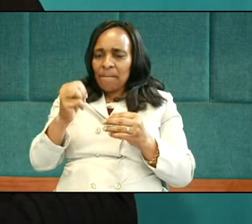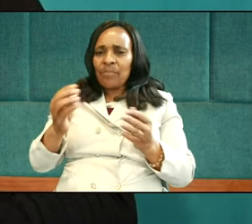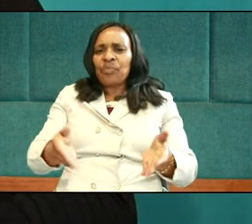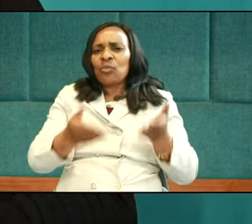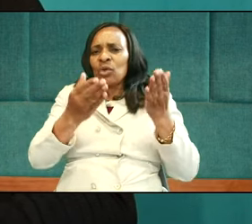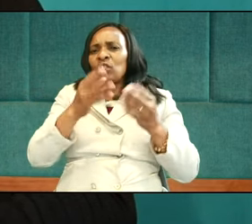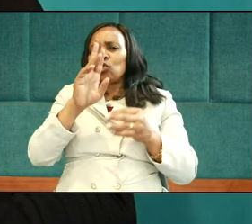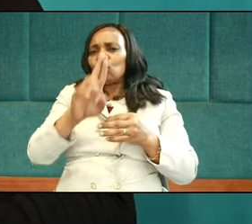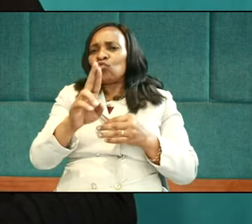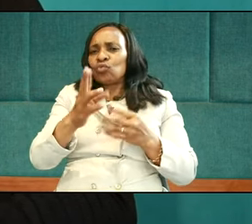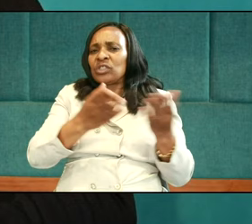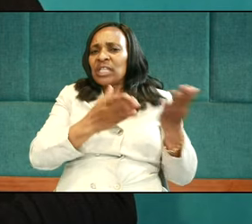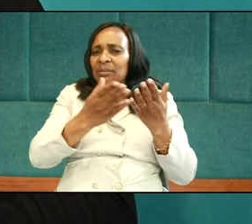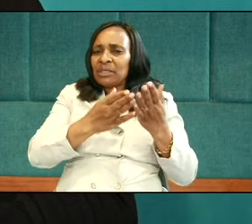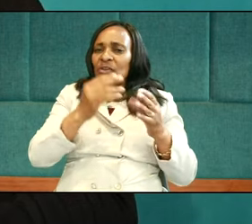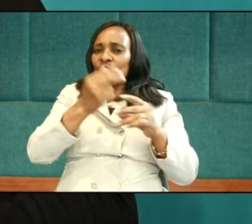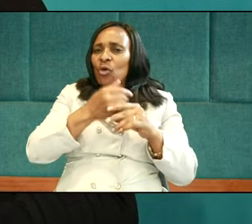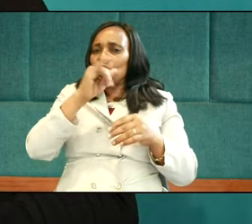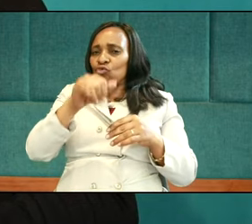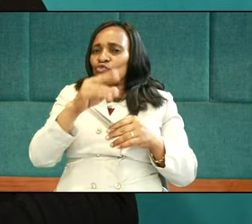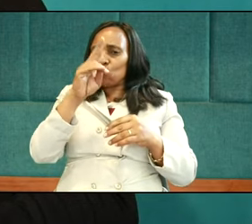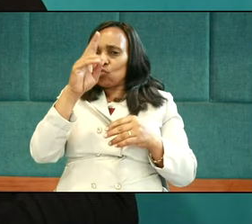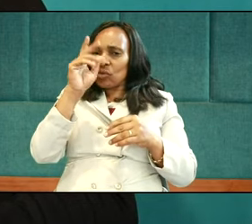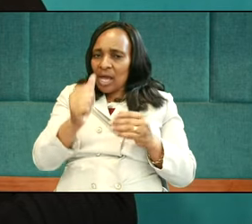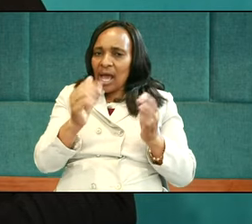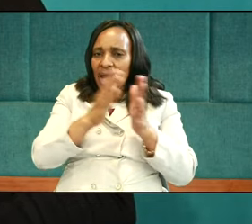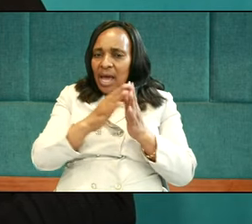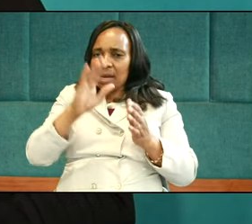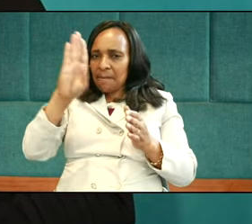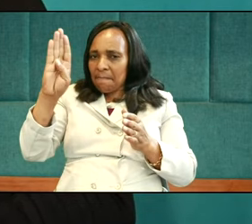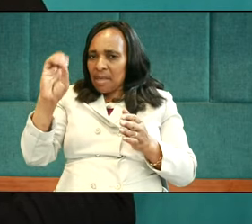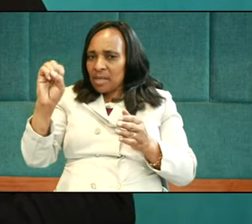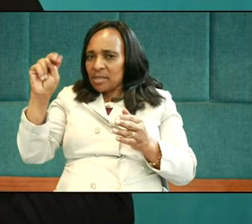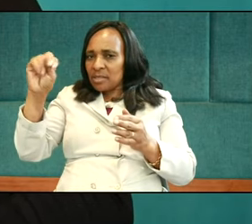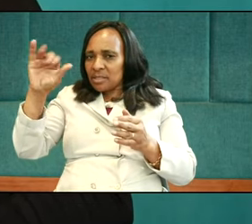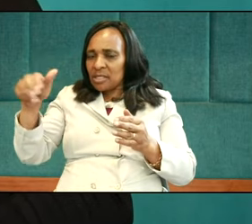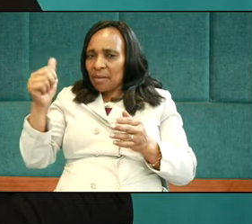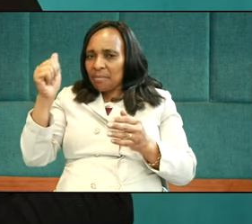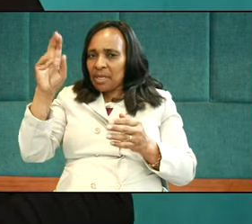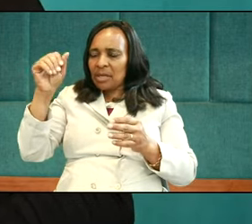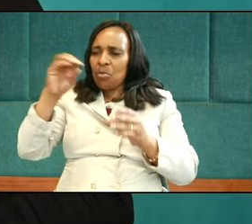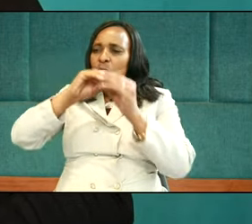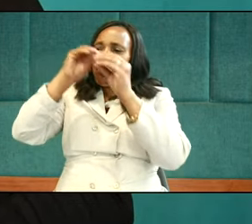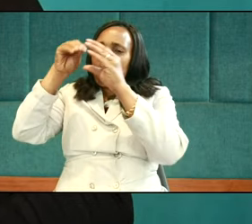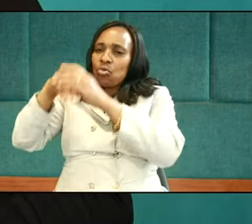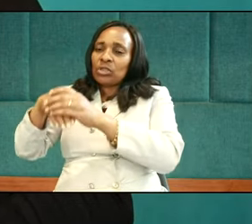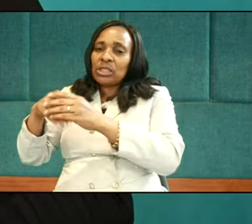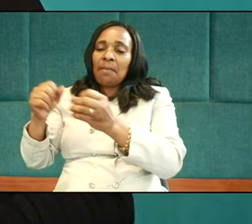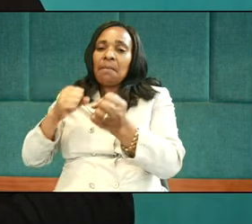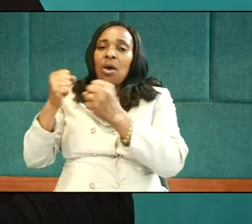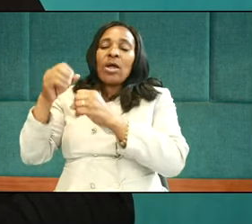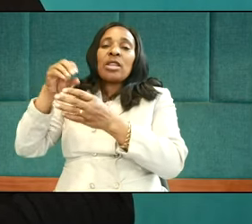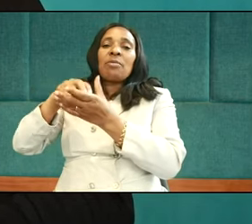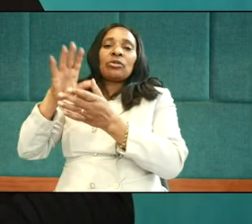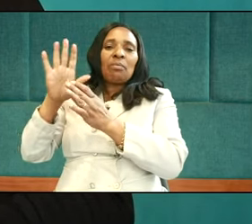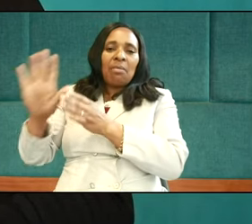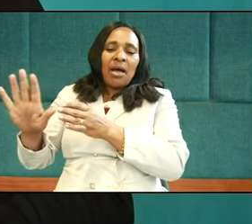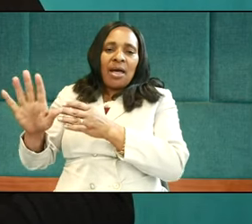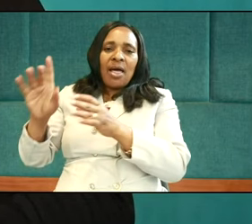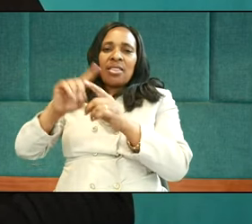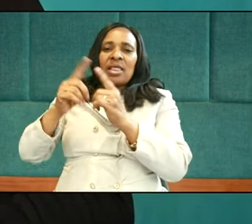two southern kingdoms of Judah and Benjamin, but in time he put his power in his position and in